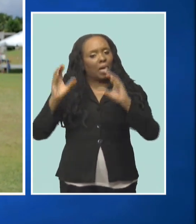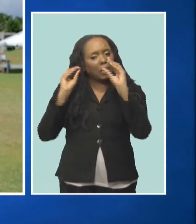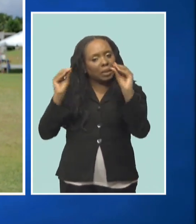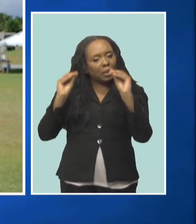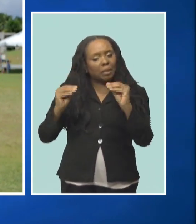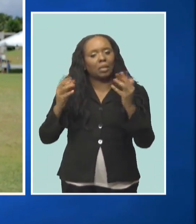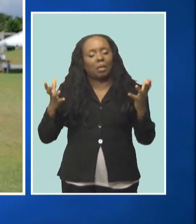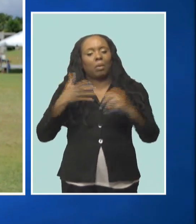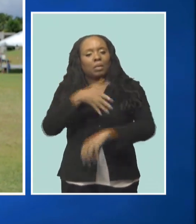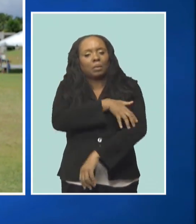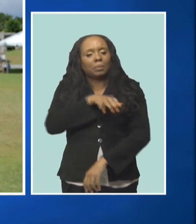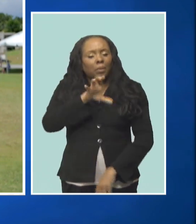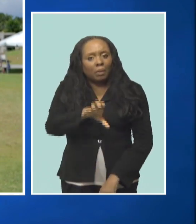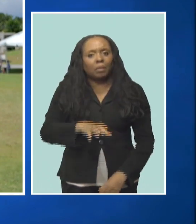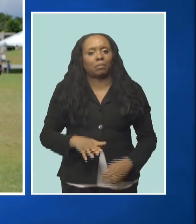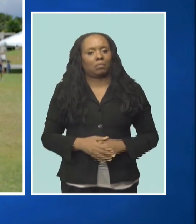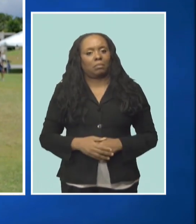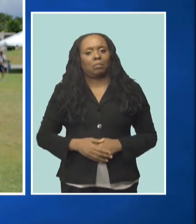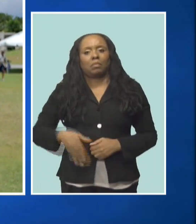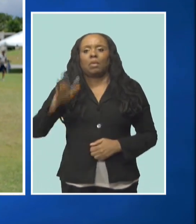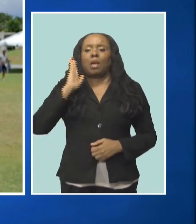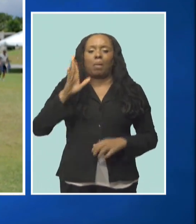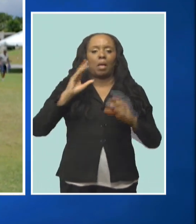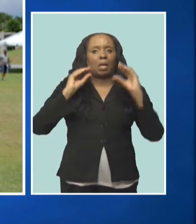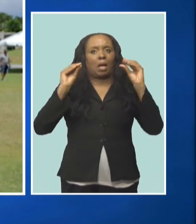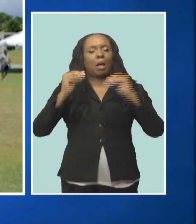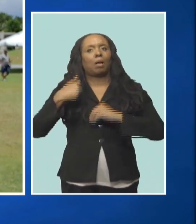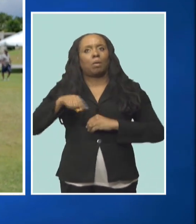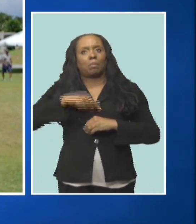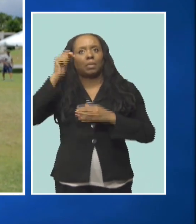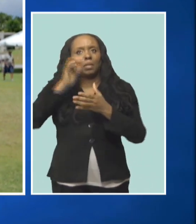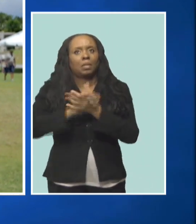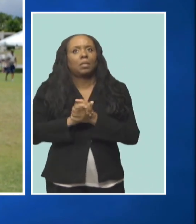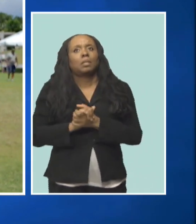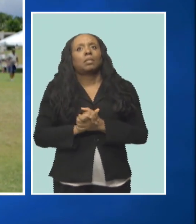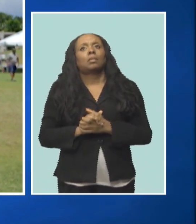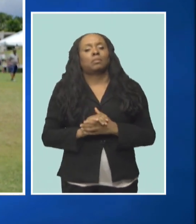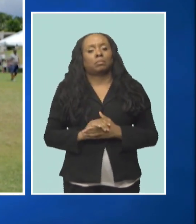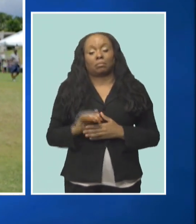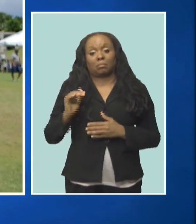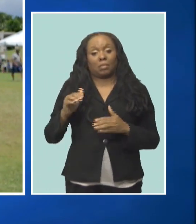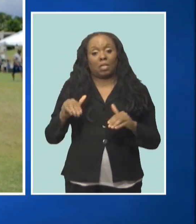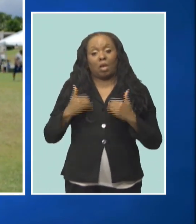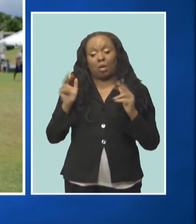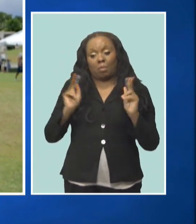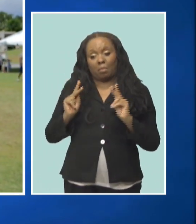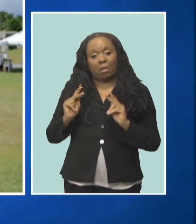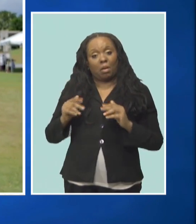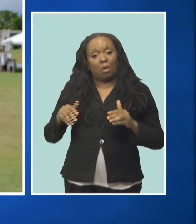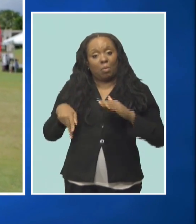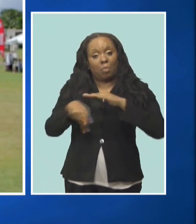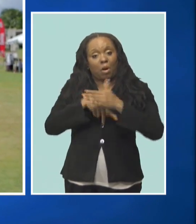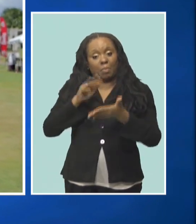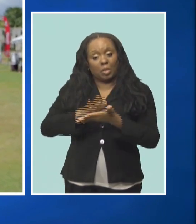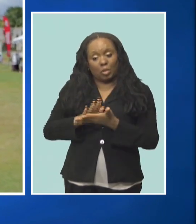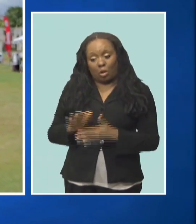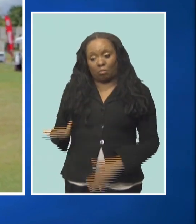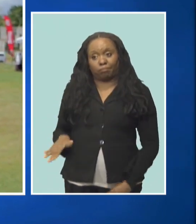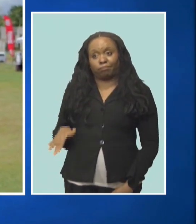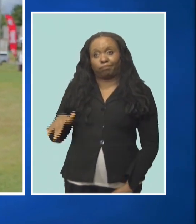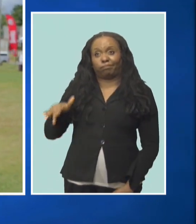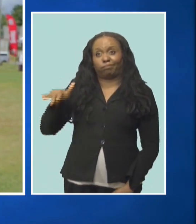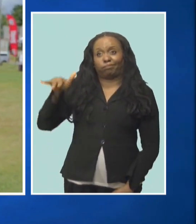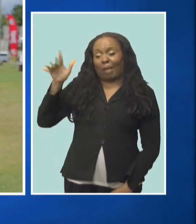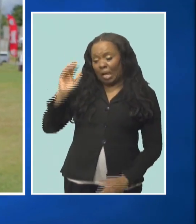And so we do it. We believe we do it from the younger ones, primary school, right up, and we